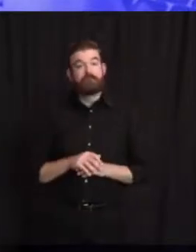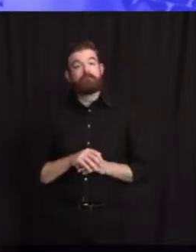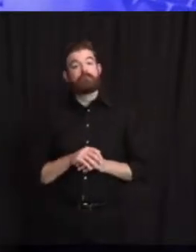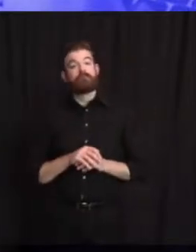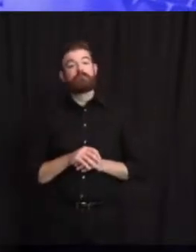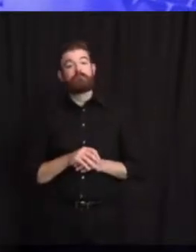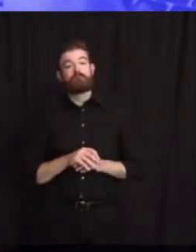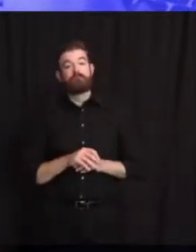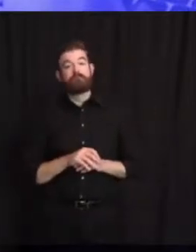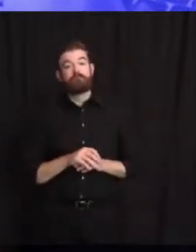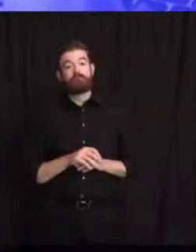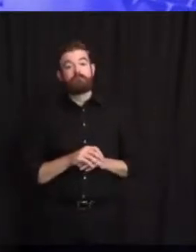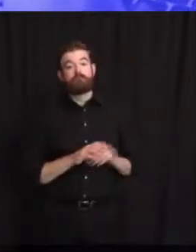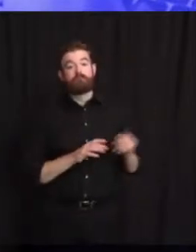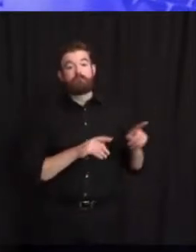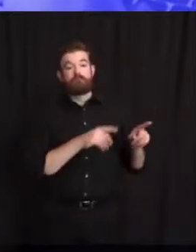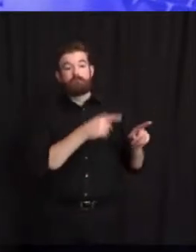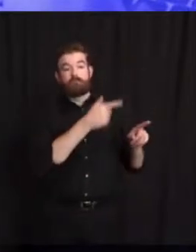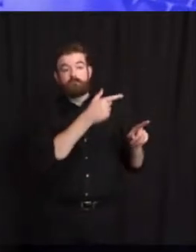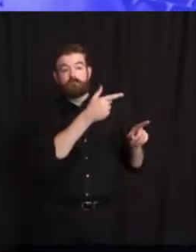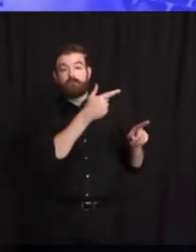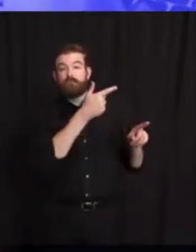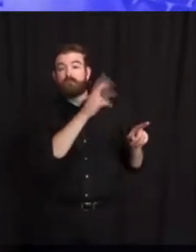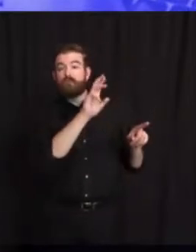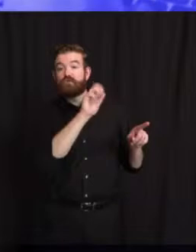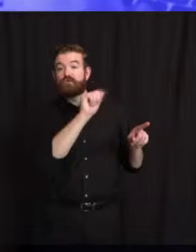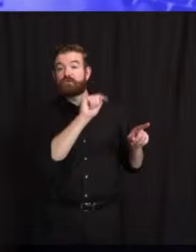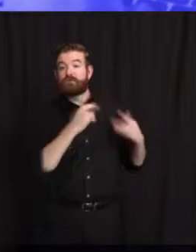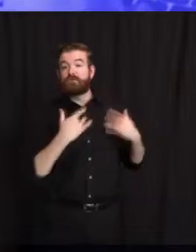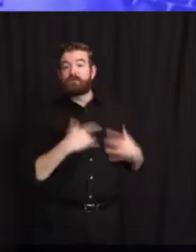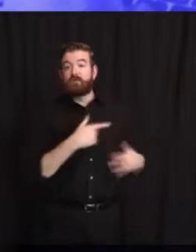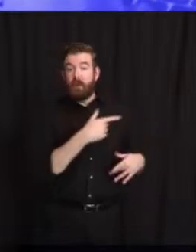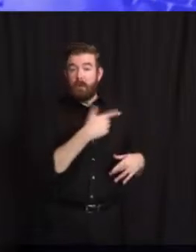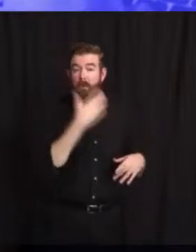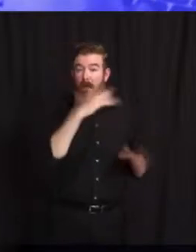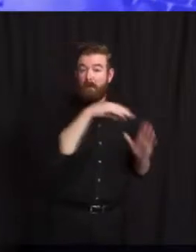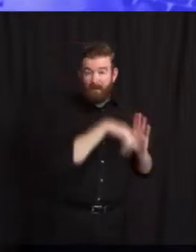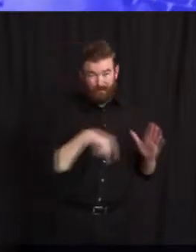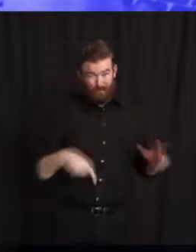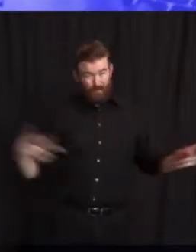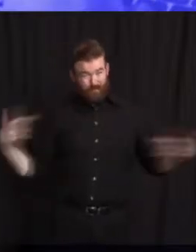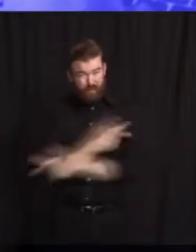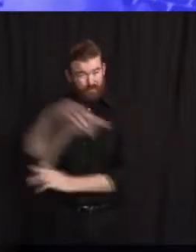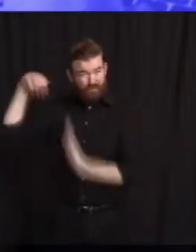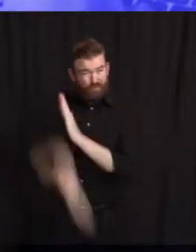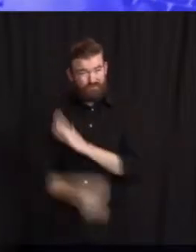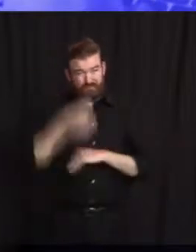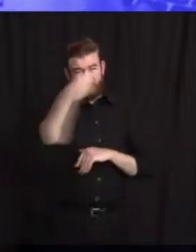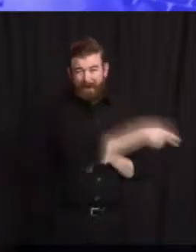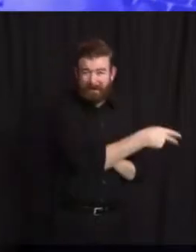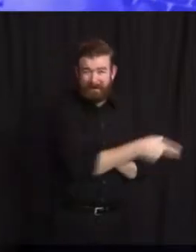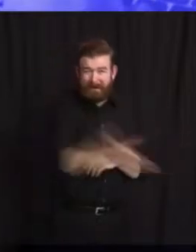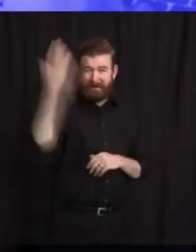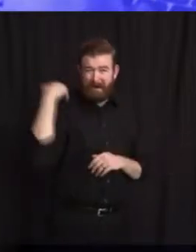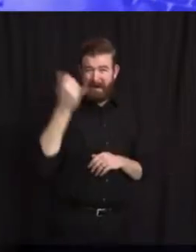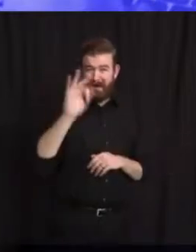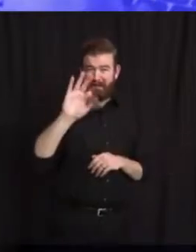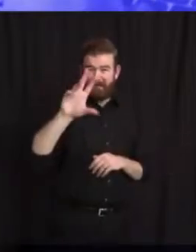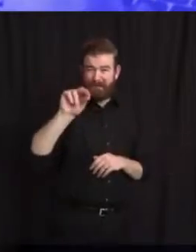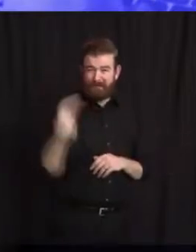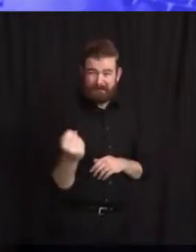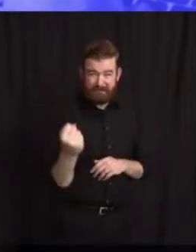When it comes to the sales tax, for example, which has obviously been impacted by business closures, we are forecasting